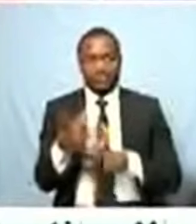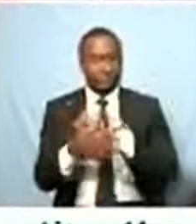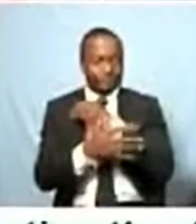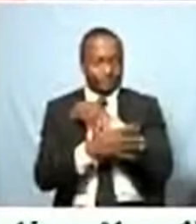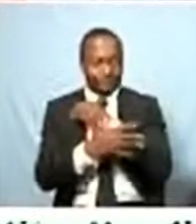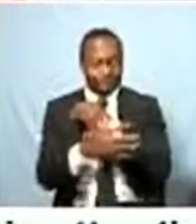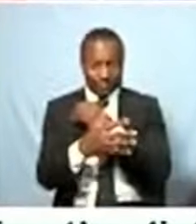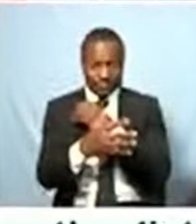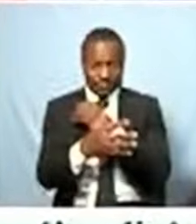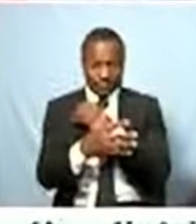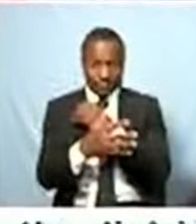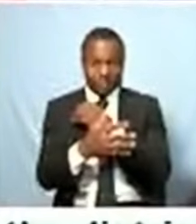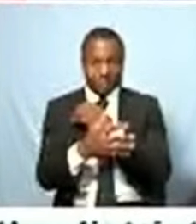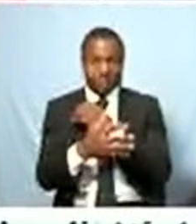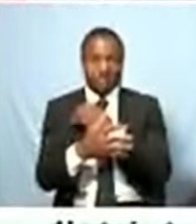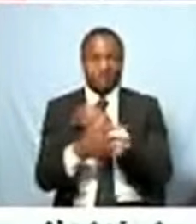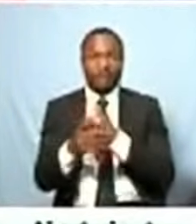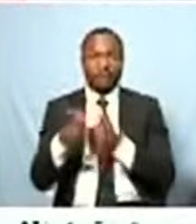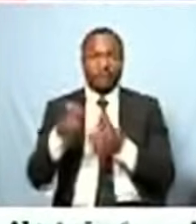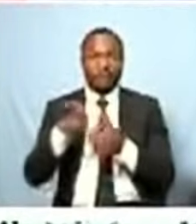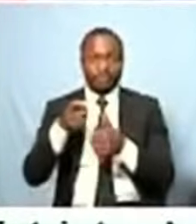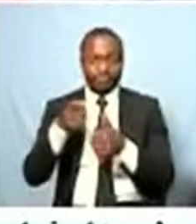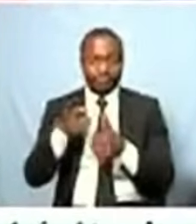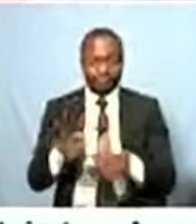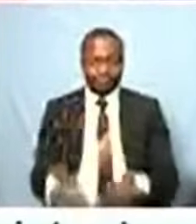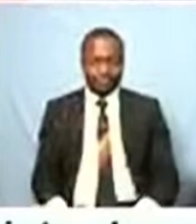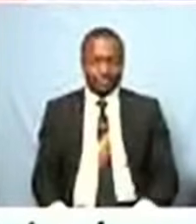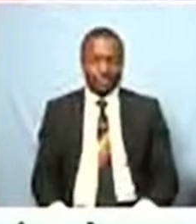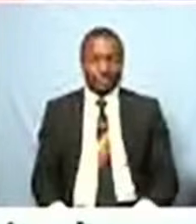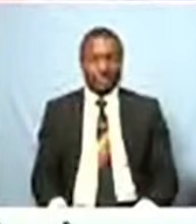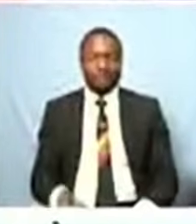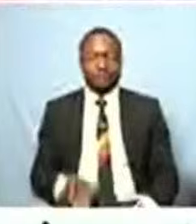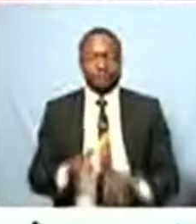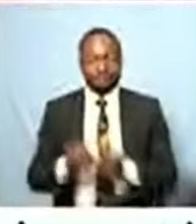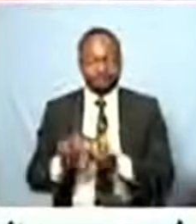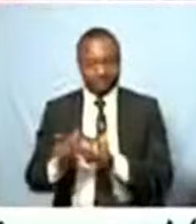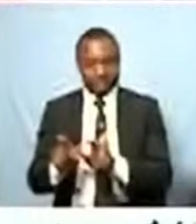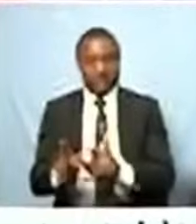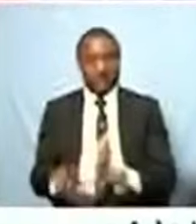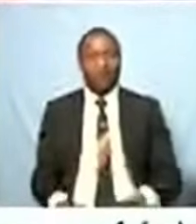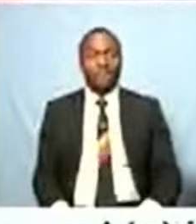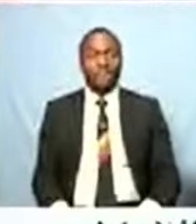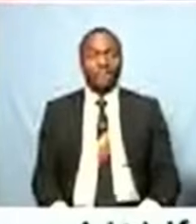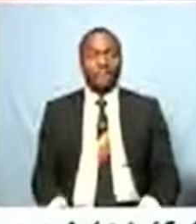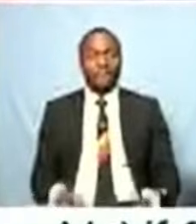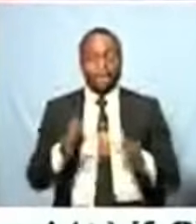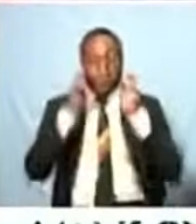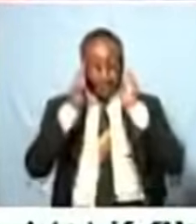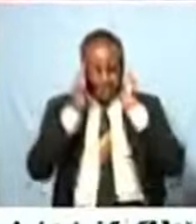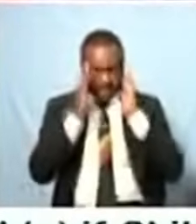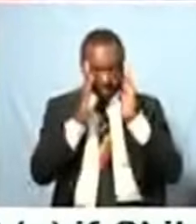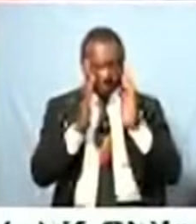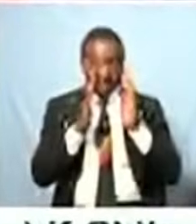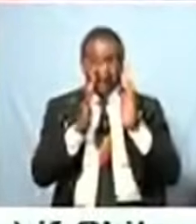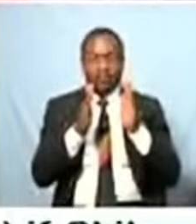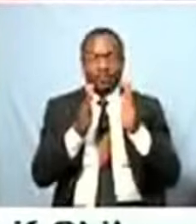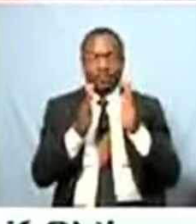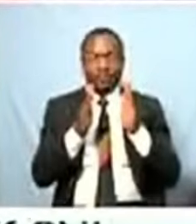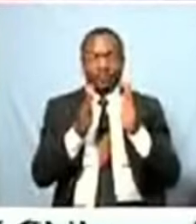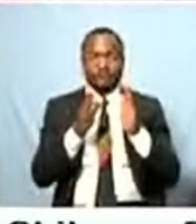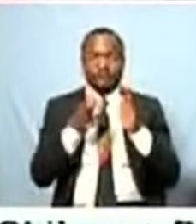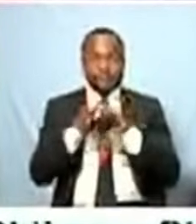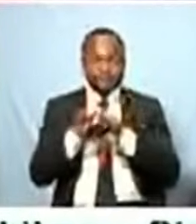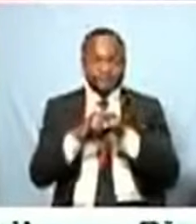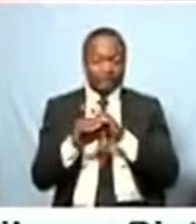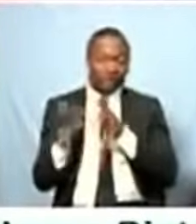maternity and lab, etc., that is extra, and focuses on sustainability,